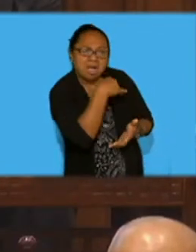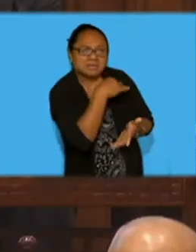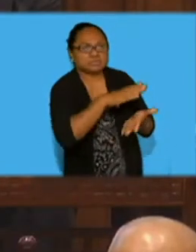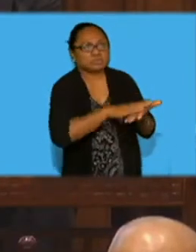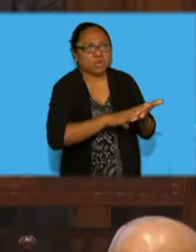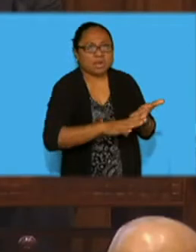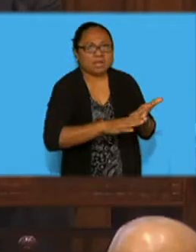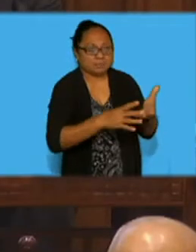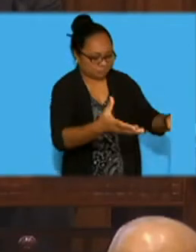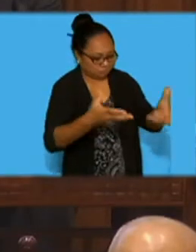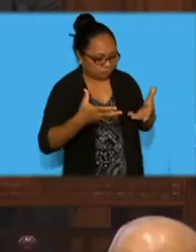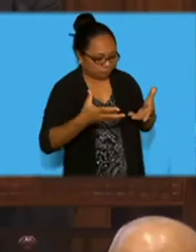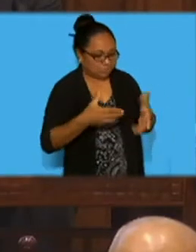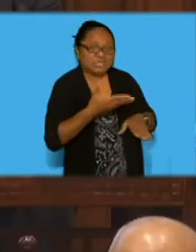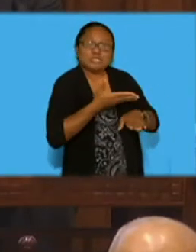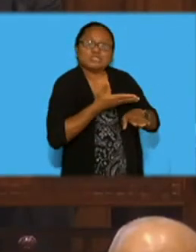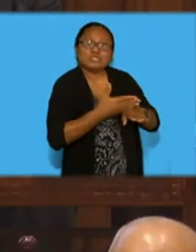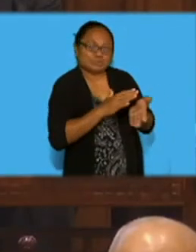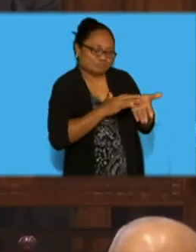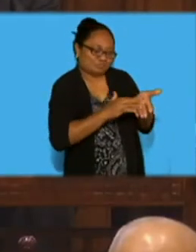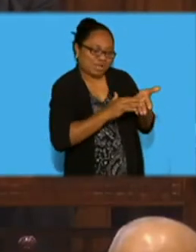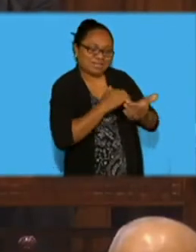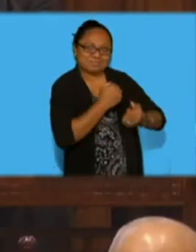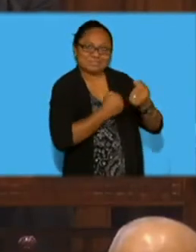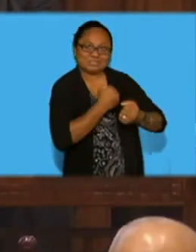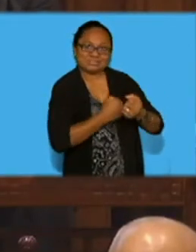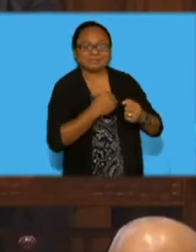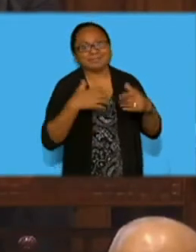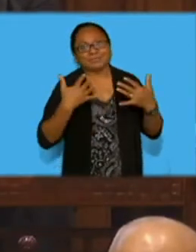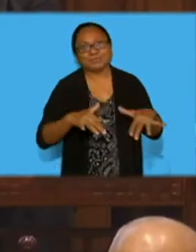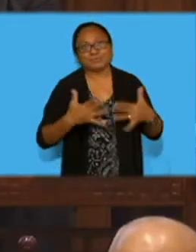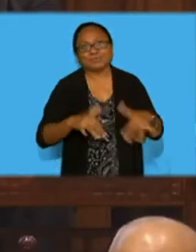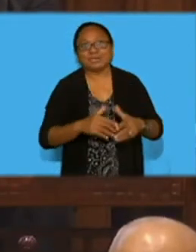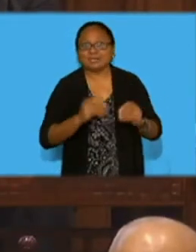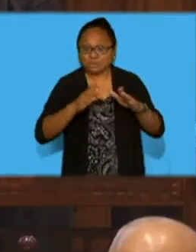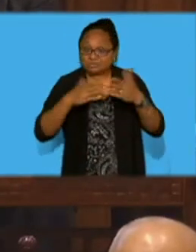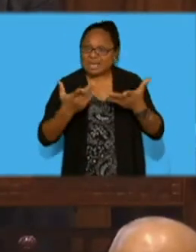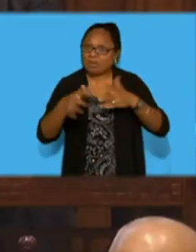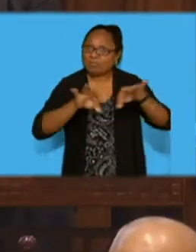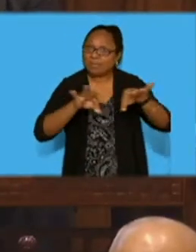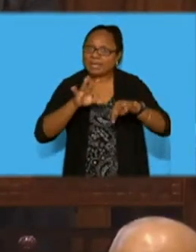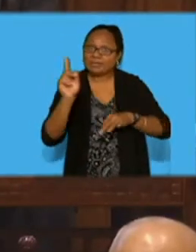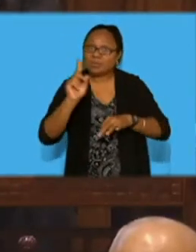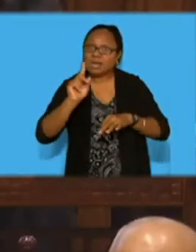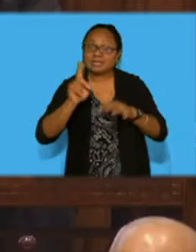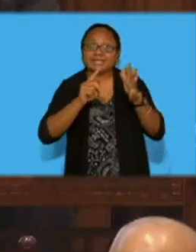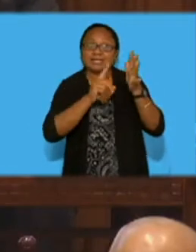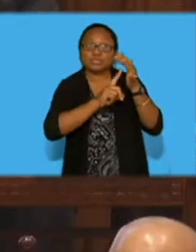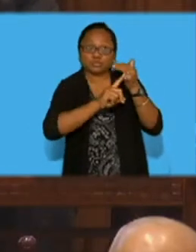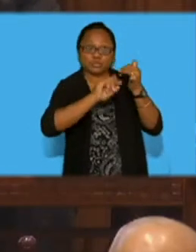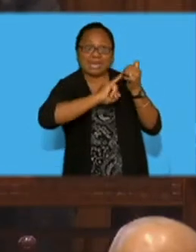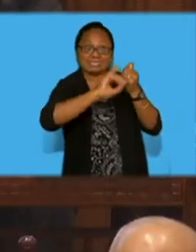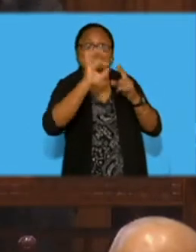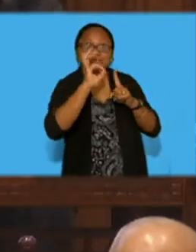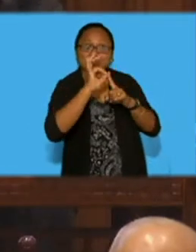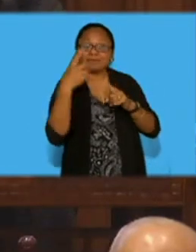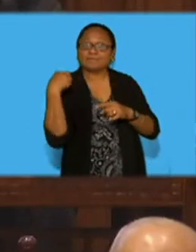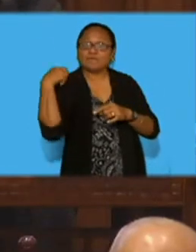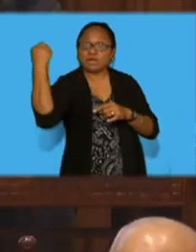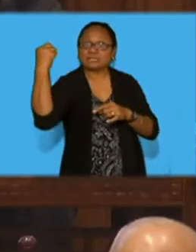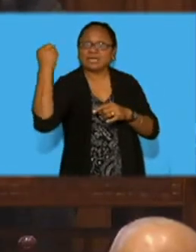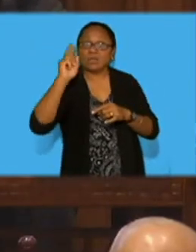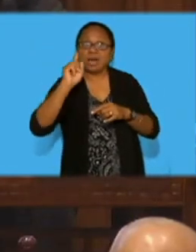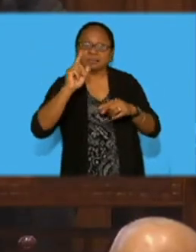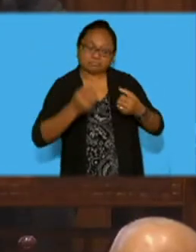get the whole device, Madam Speaker. So, Madam Speaker, what we are now planning is the USP has volunteered that they will provide